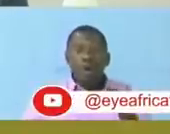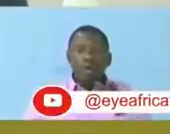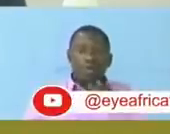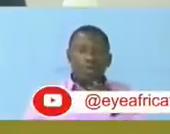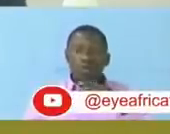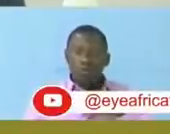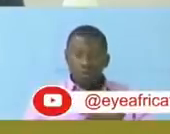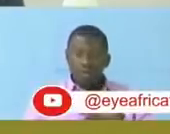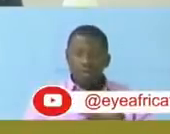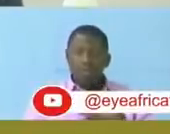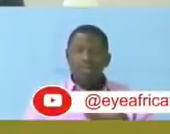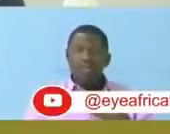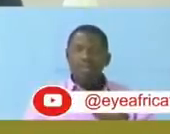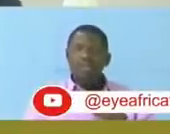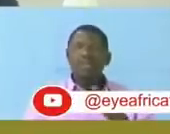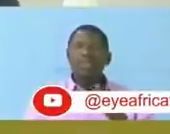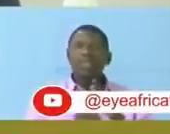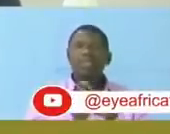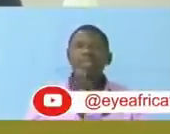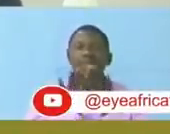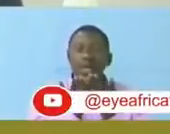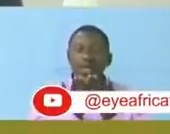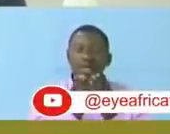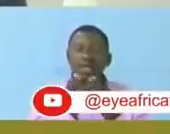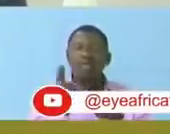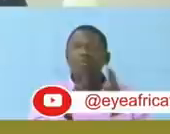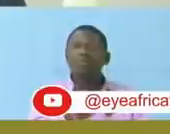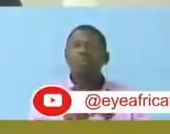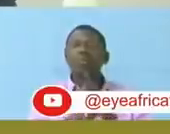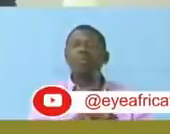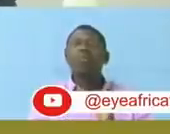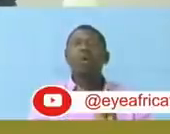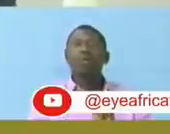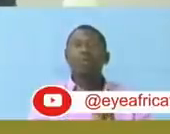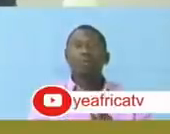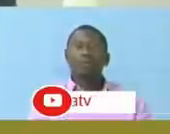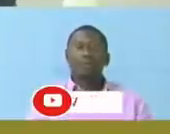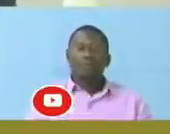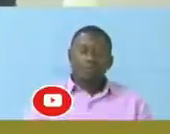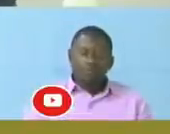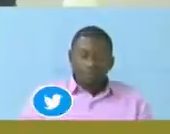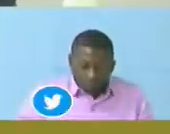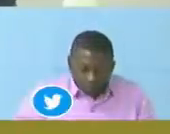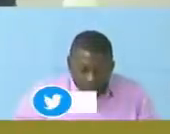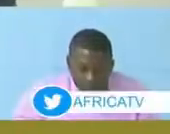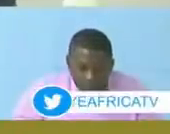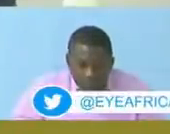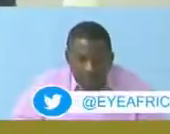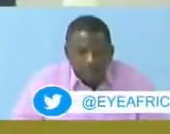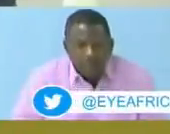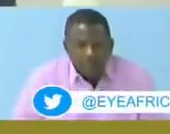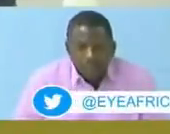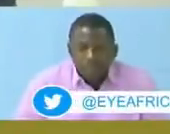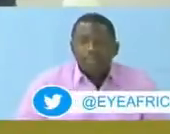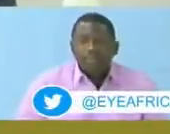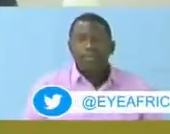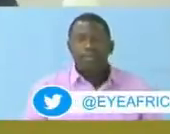specific significance of the diary? I have to diary ni na. Because this is not recent